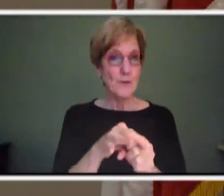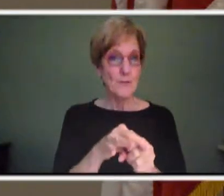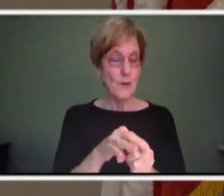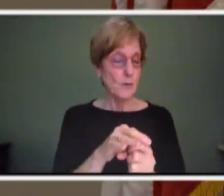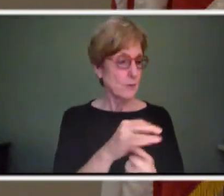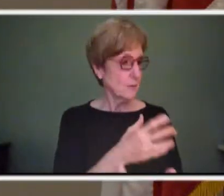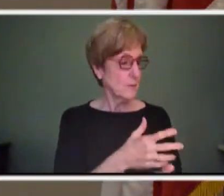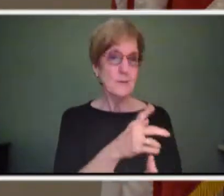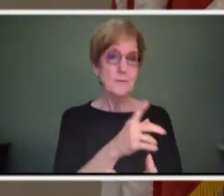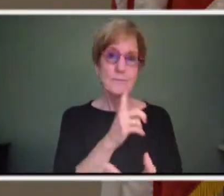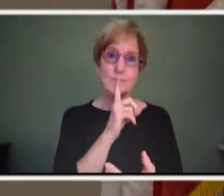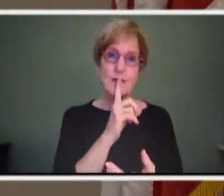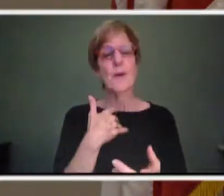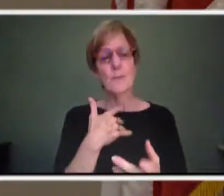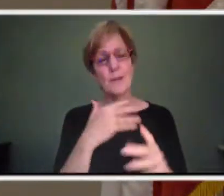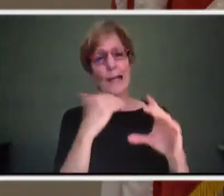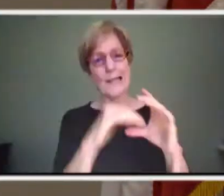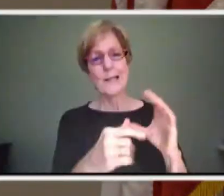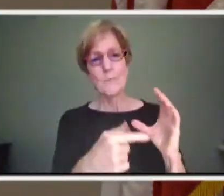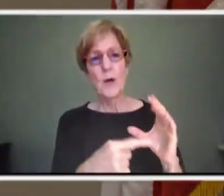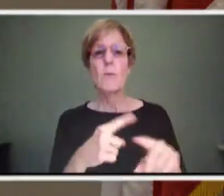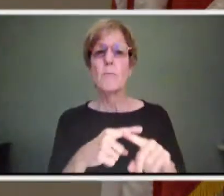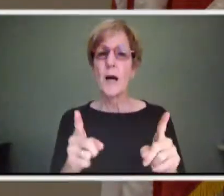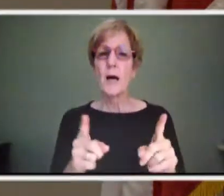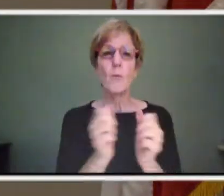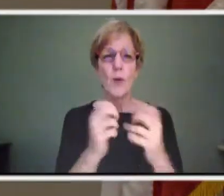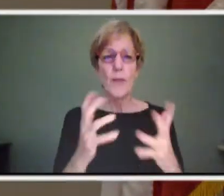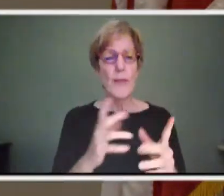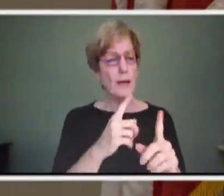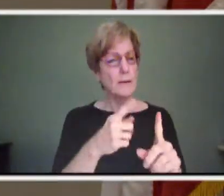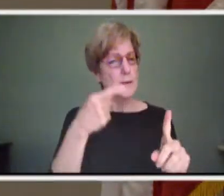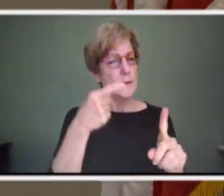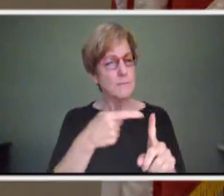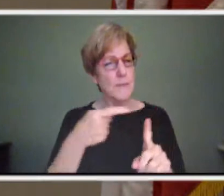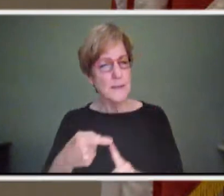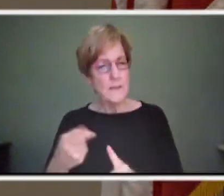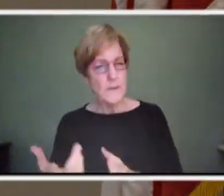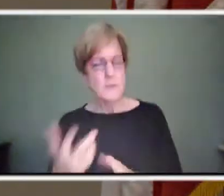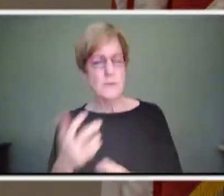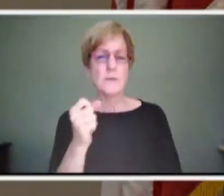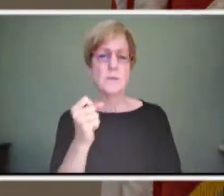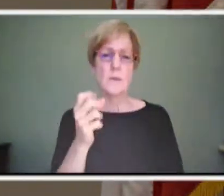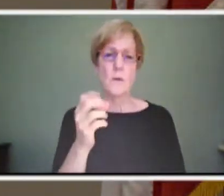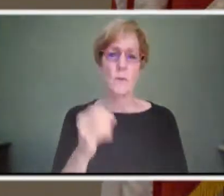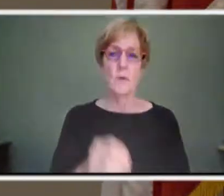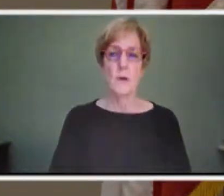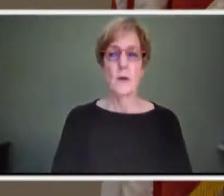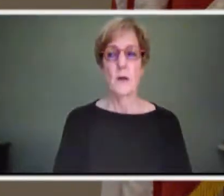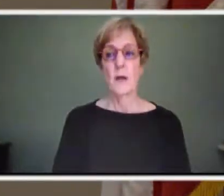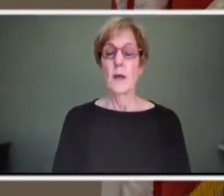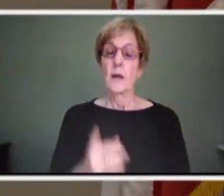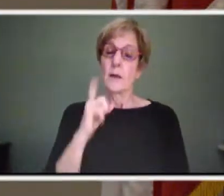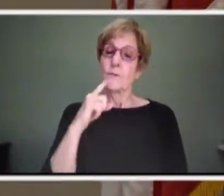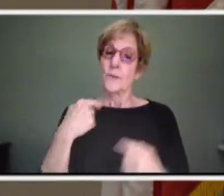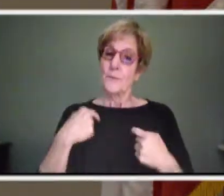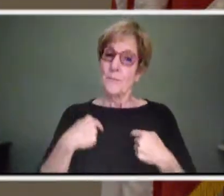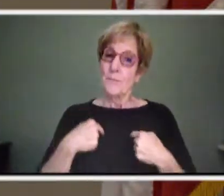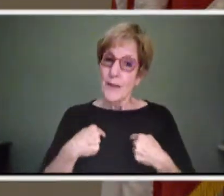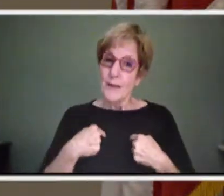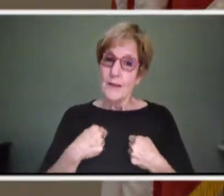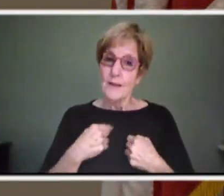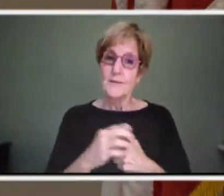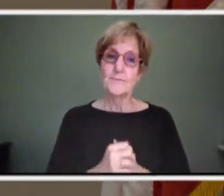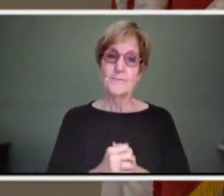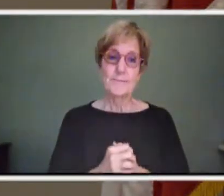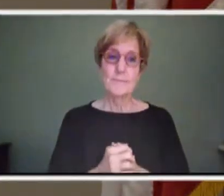have her words through an email, but without specificity. So, like I said, for me, ideally, I would have liked to